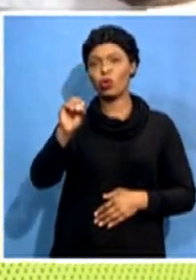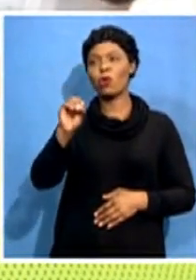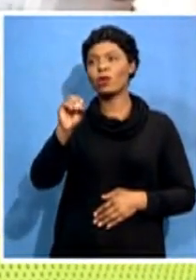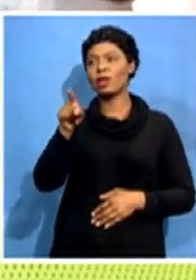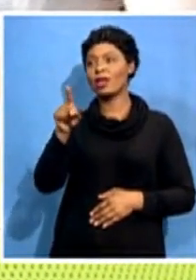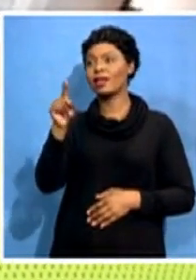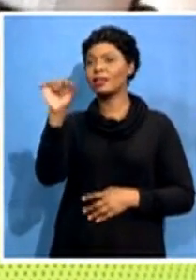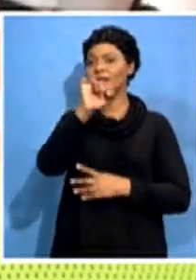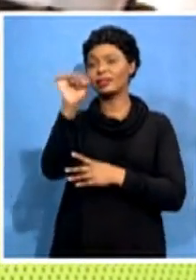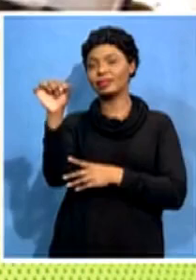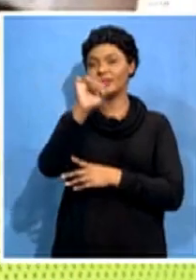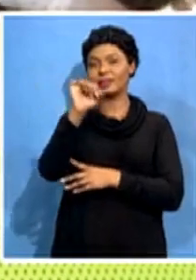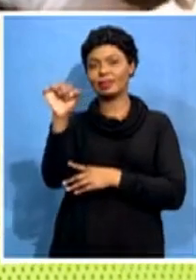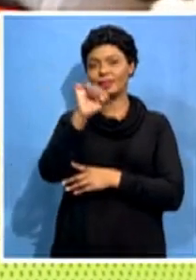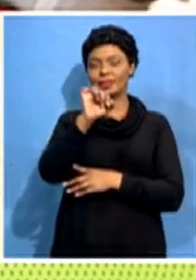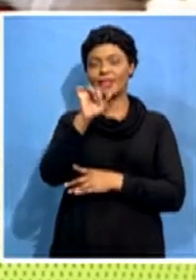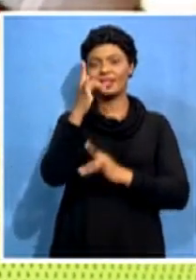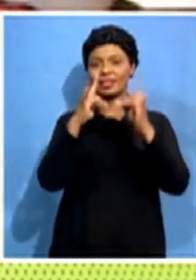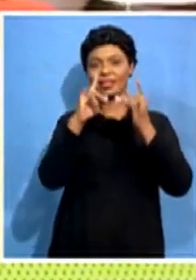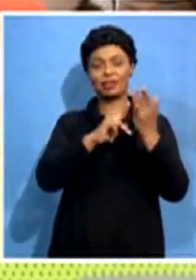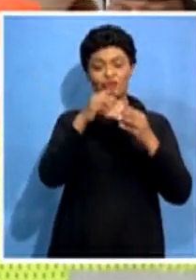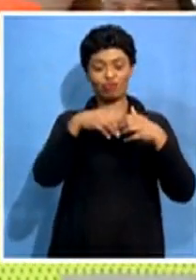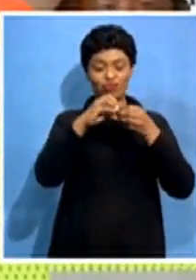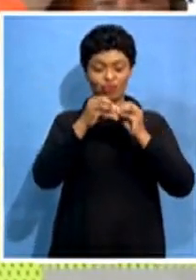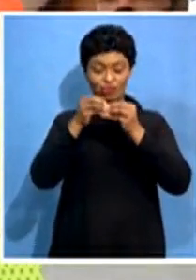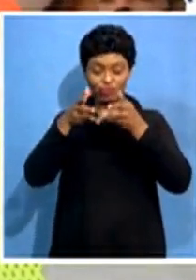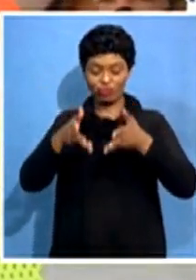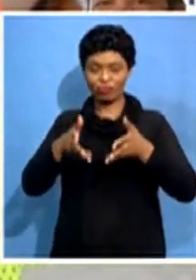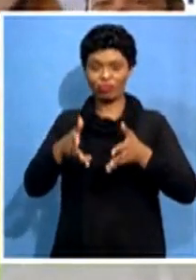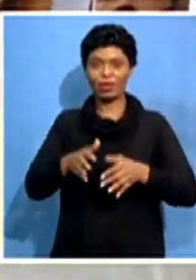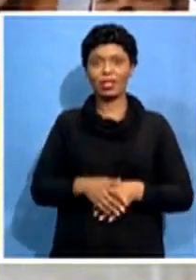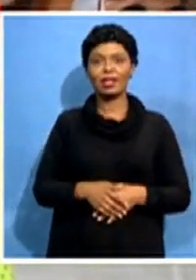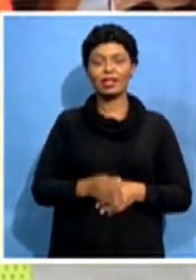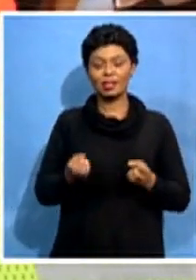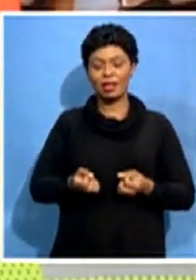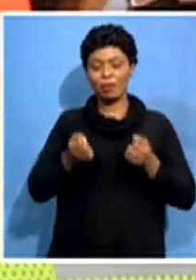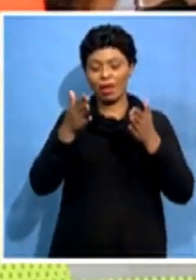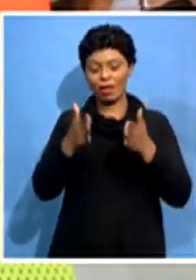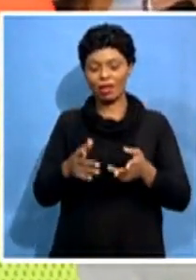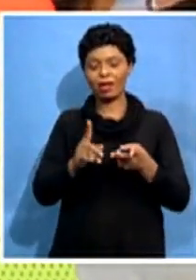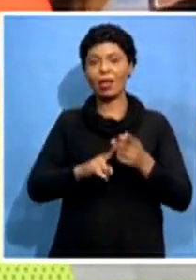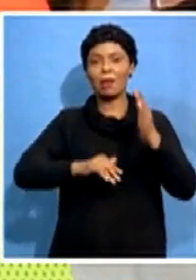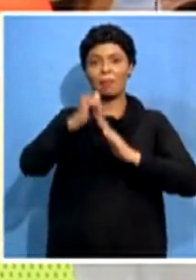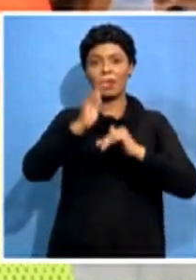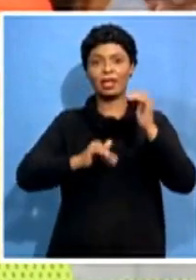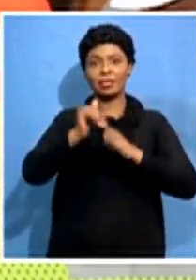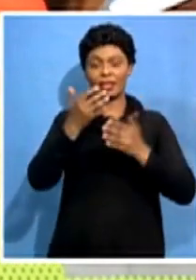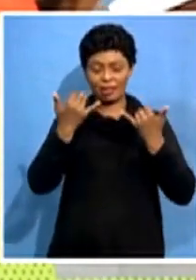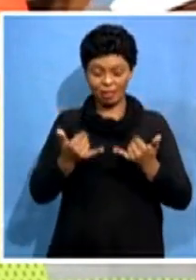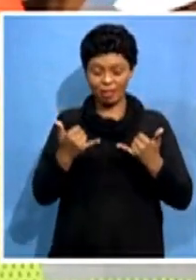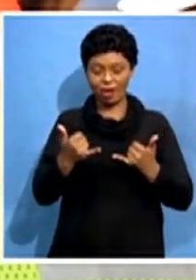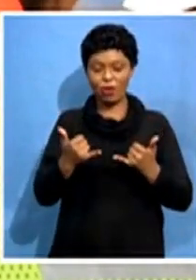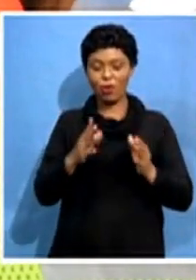suppliers connected here and building the platform here to move the vehicles to more than 150